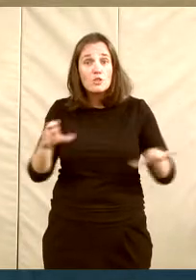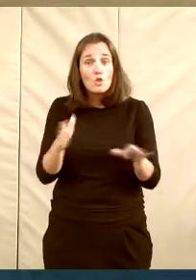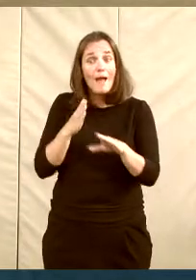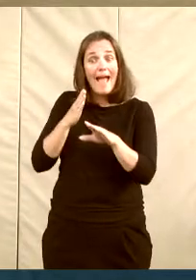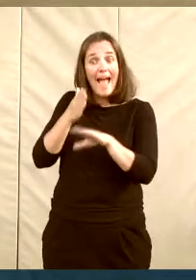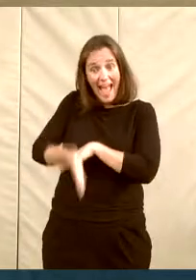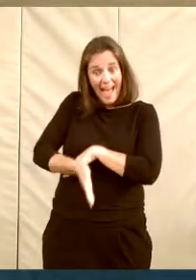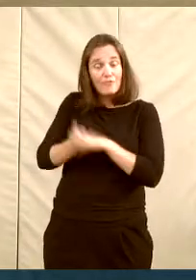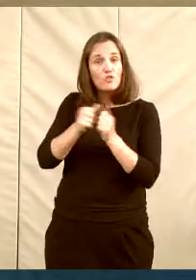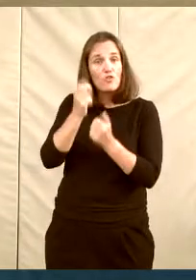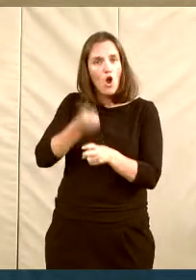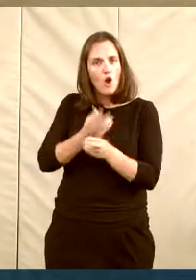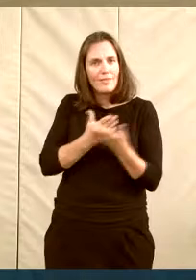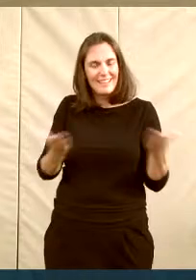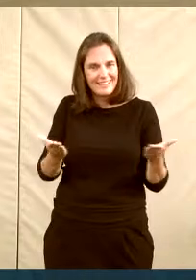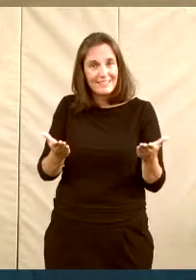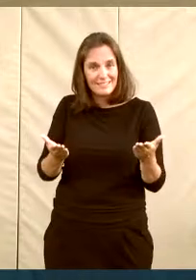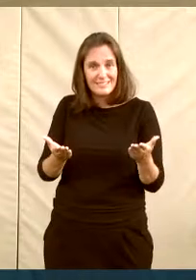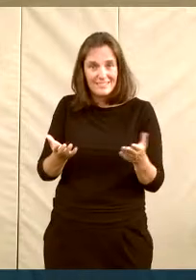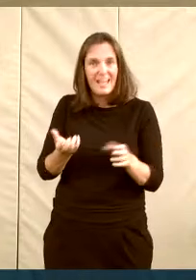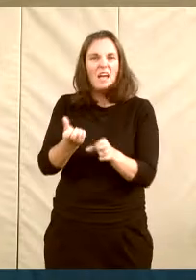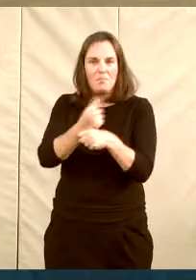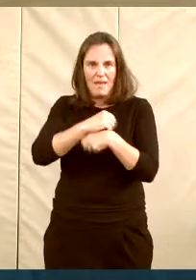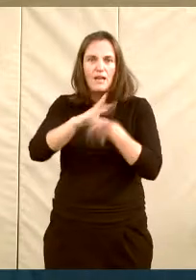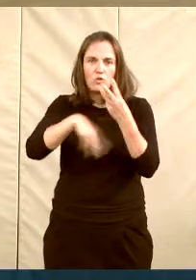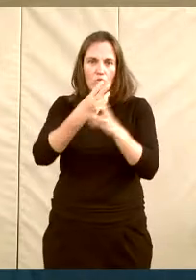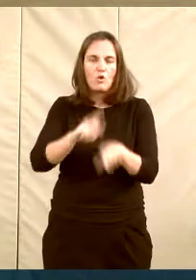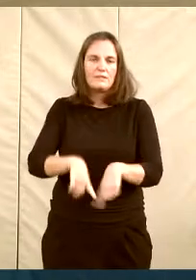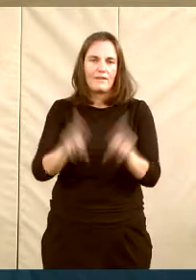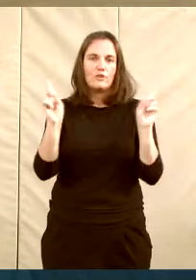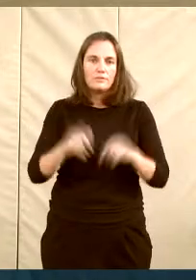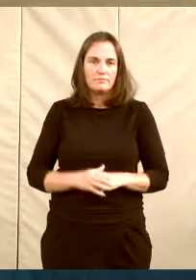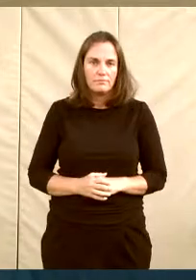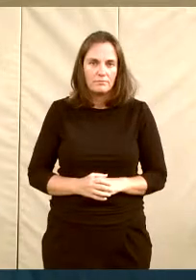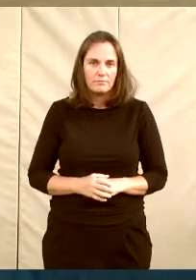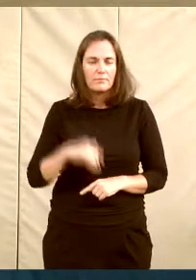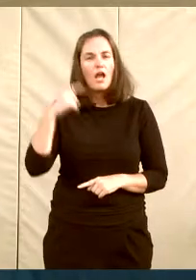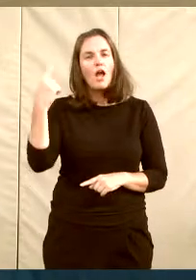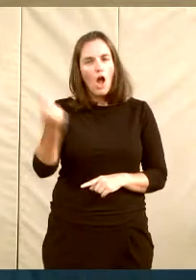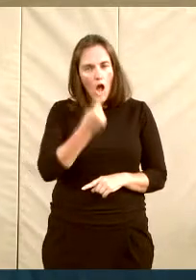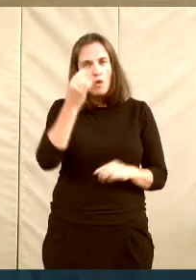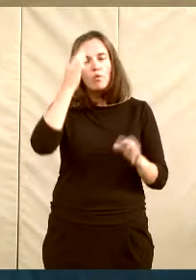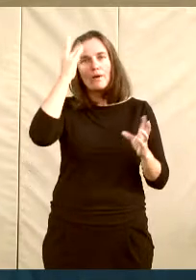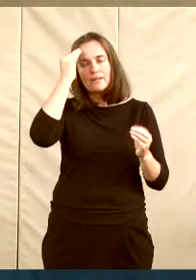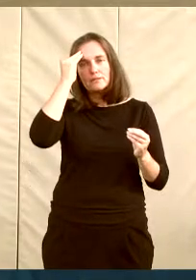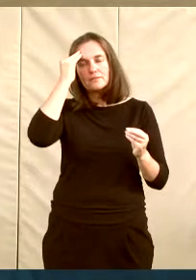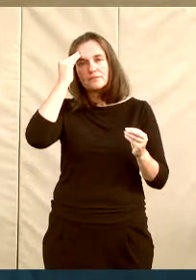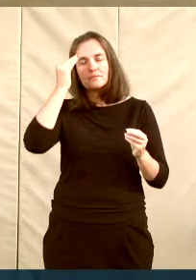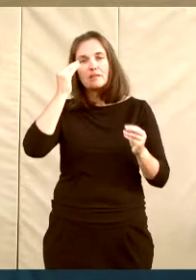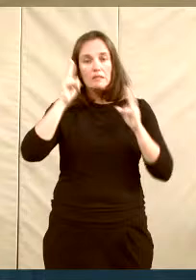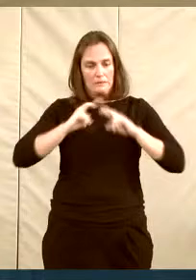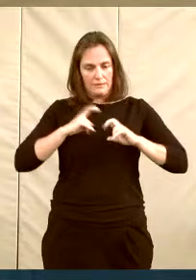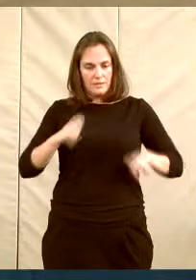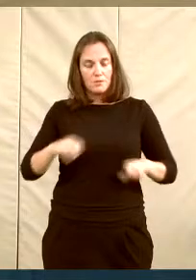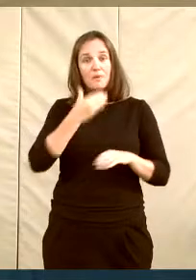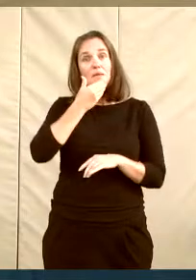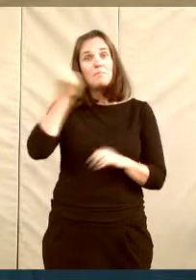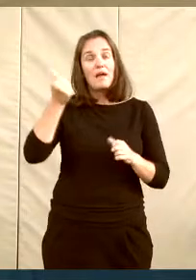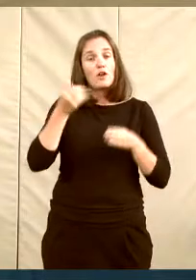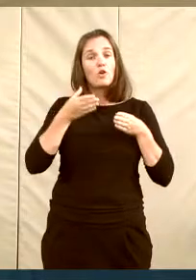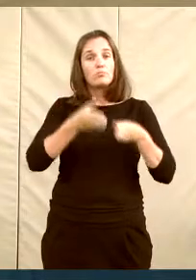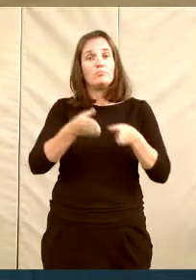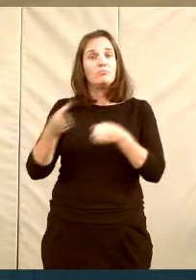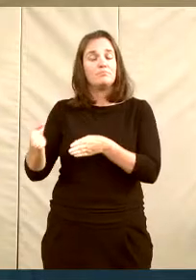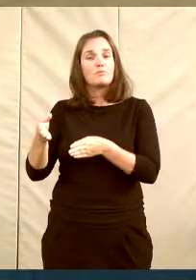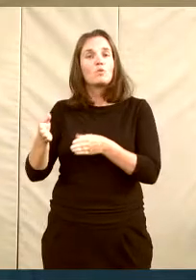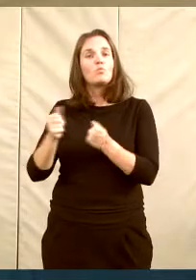things make the world of difference. Always seek to be the greatest version of you that you can be, and know that